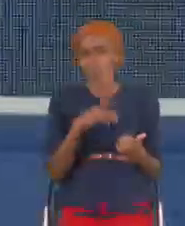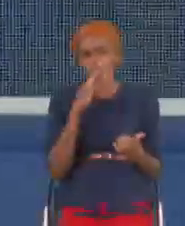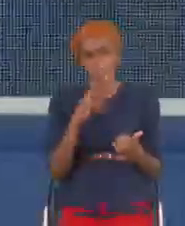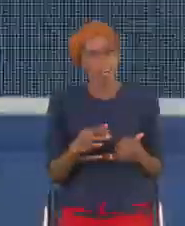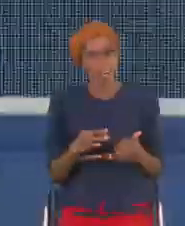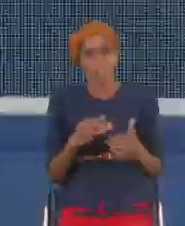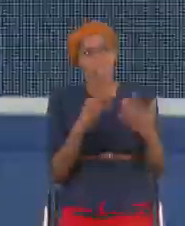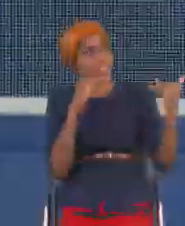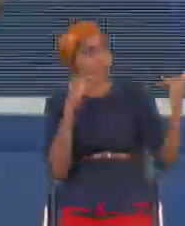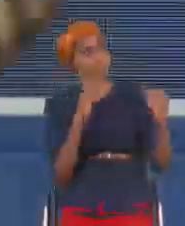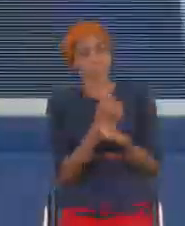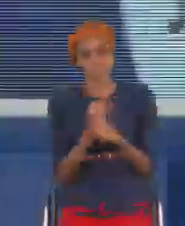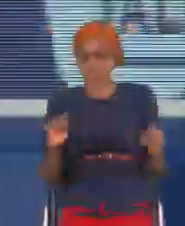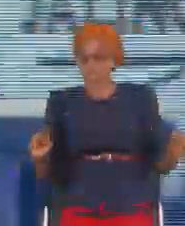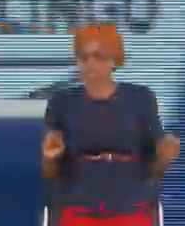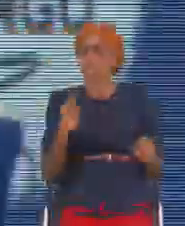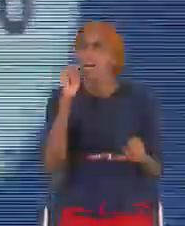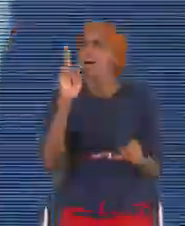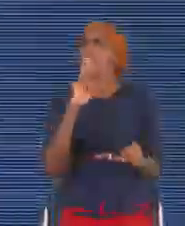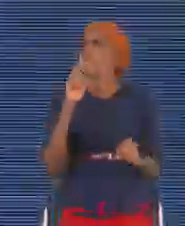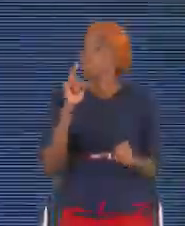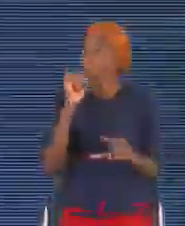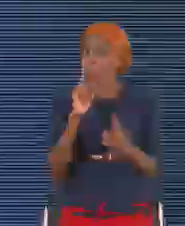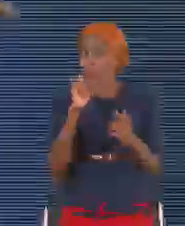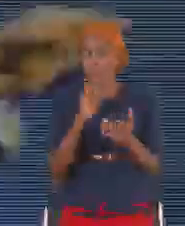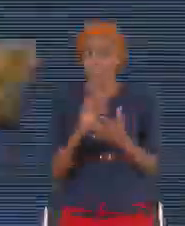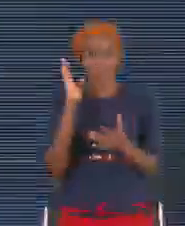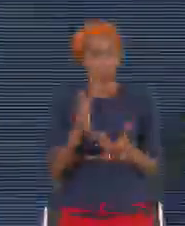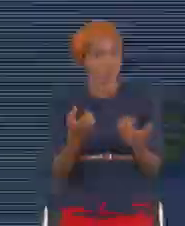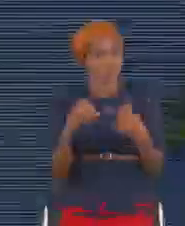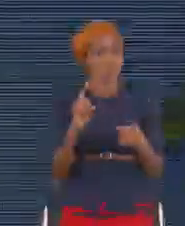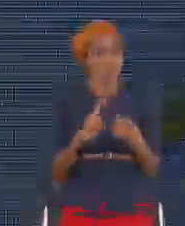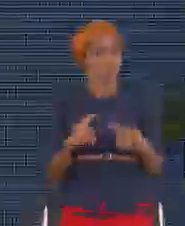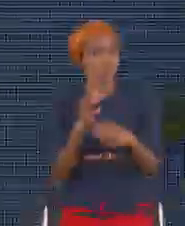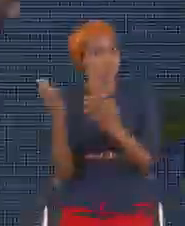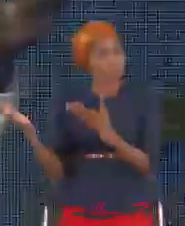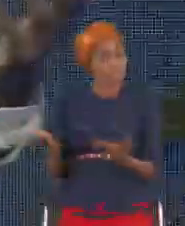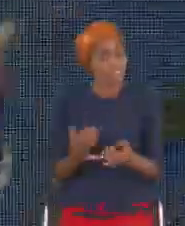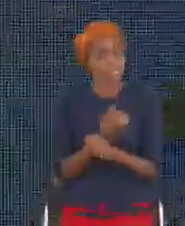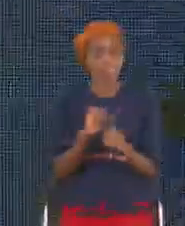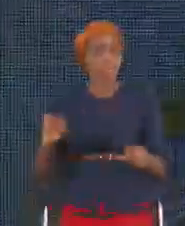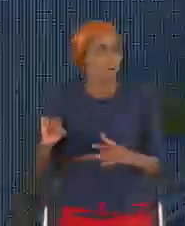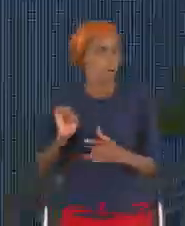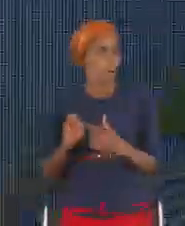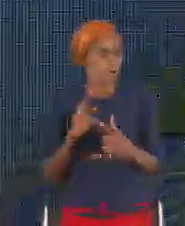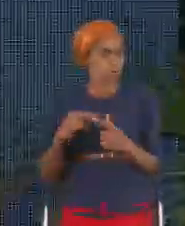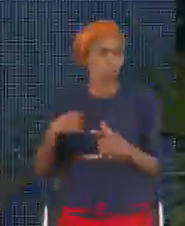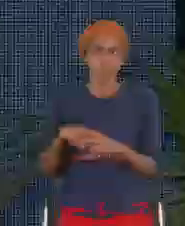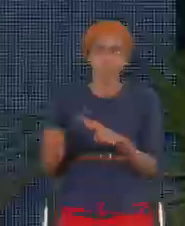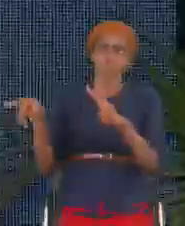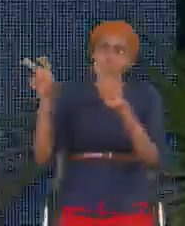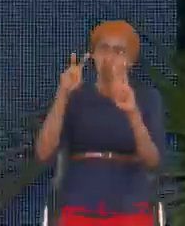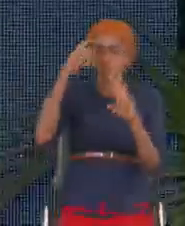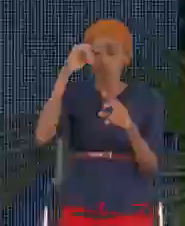salvation. Are you the one that shall come to bring that salvation? Or do we look for another? We